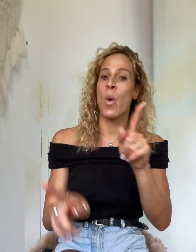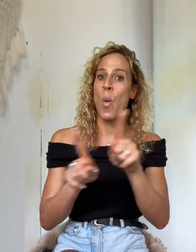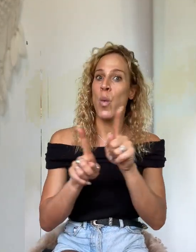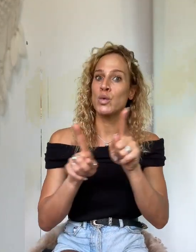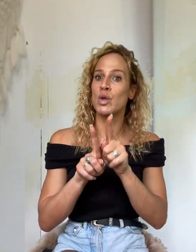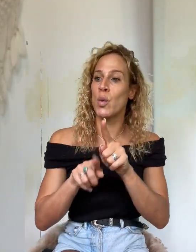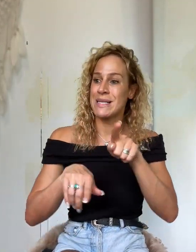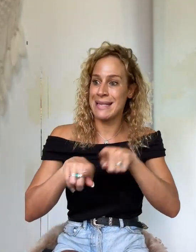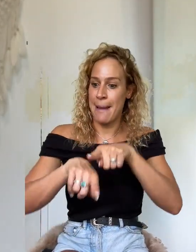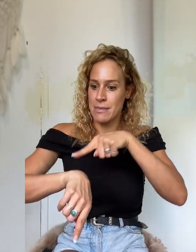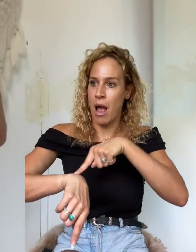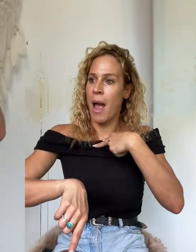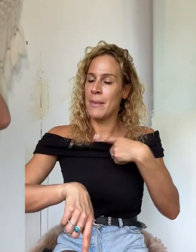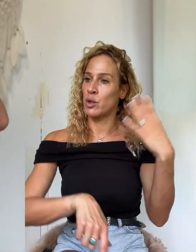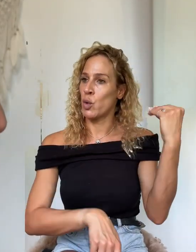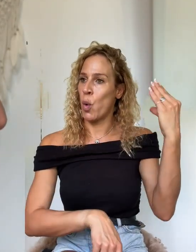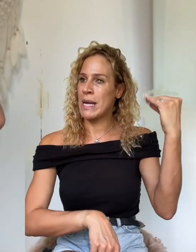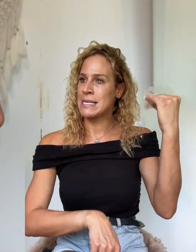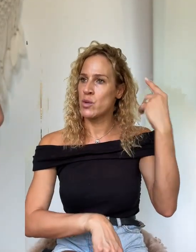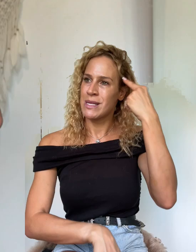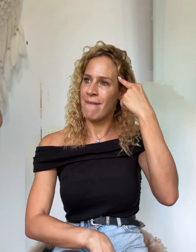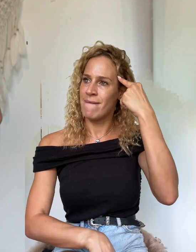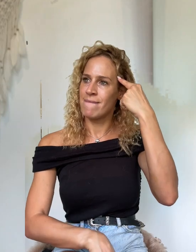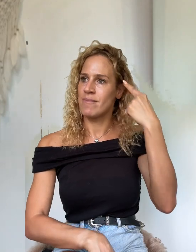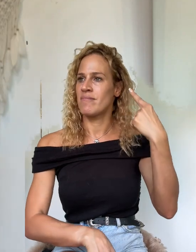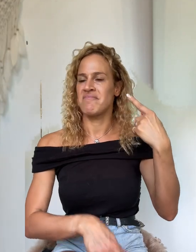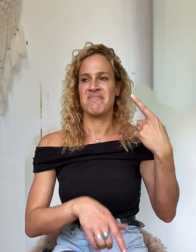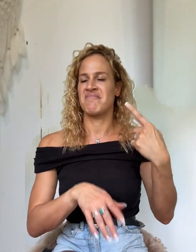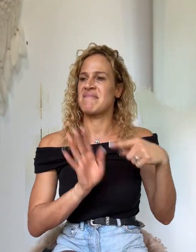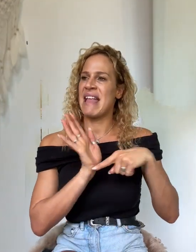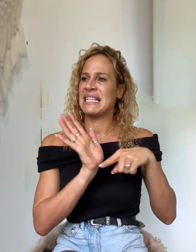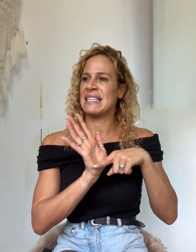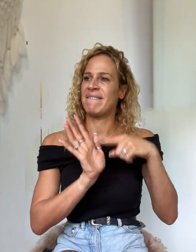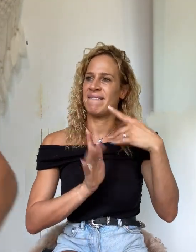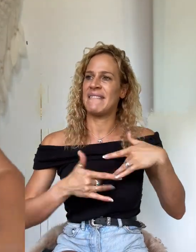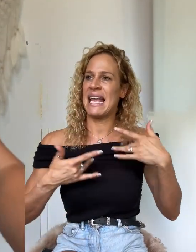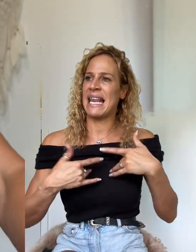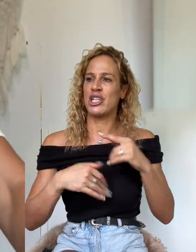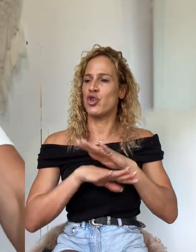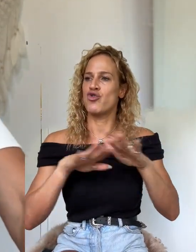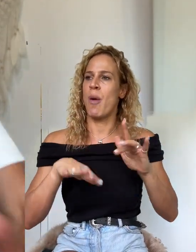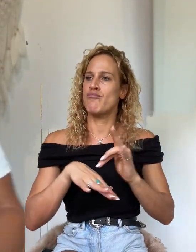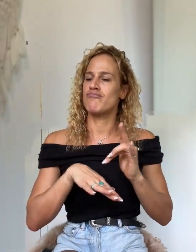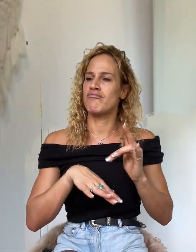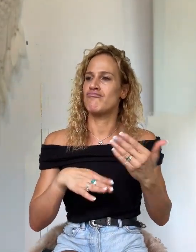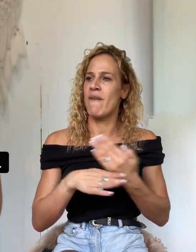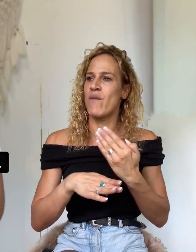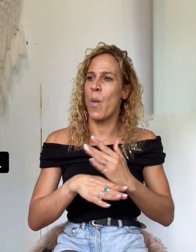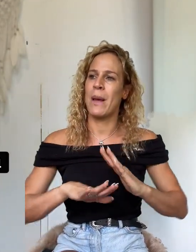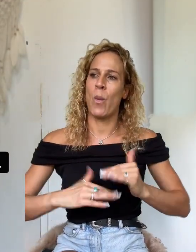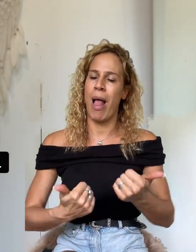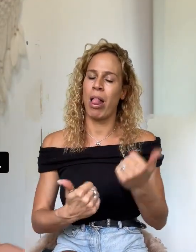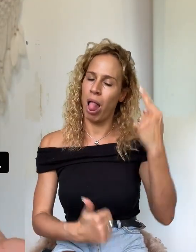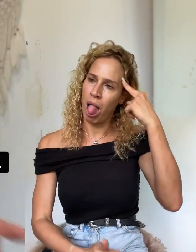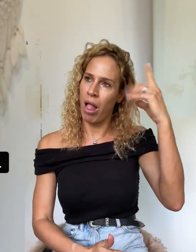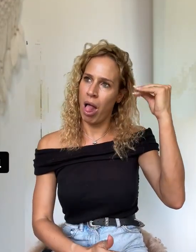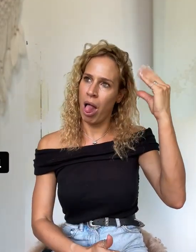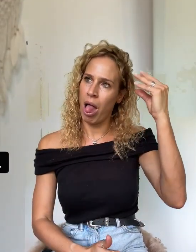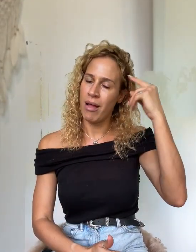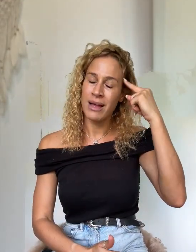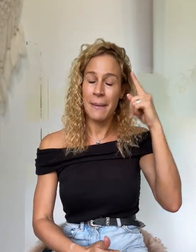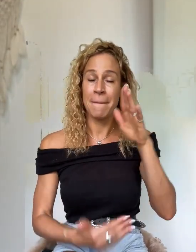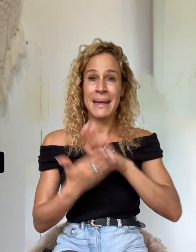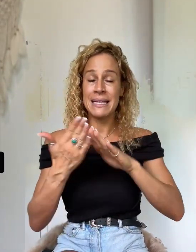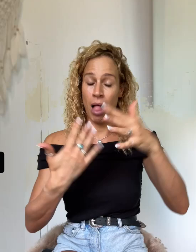what are you saying? But you're also talking to yourself saying, you're not performing very well today, Hayley. You're obviously not going to get it